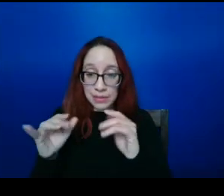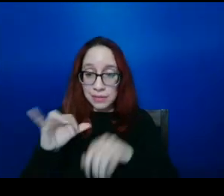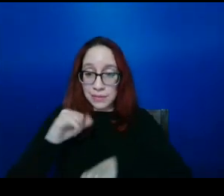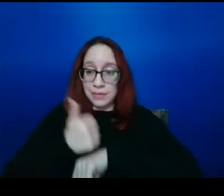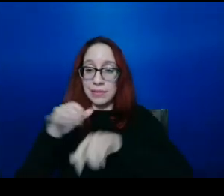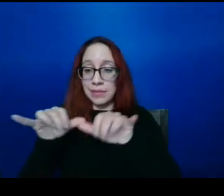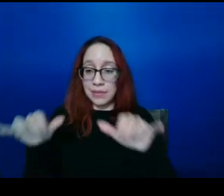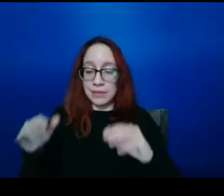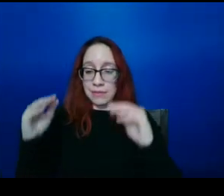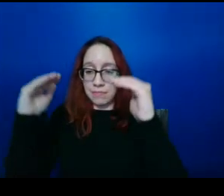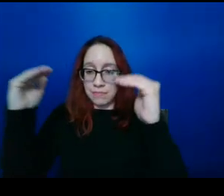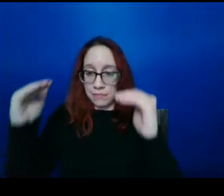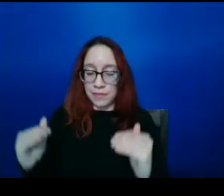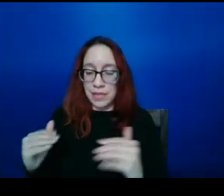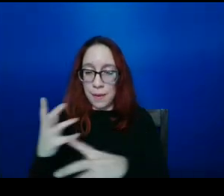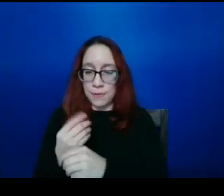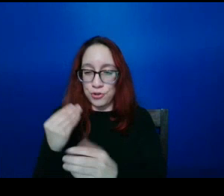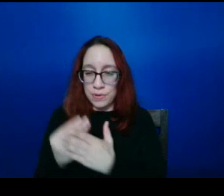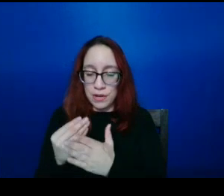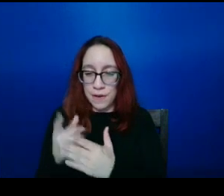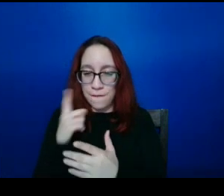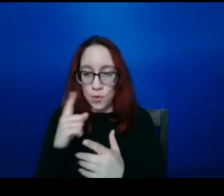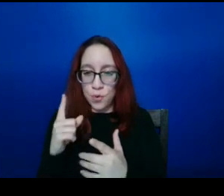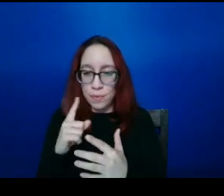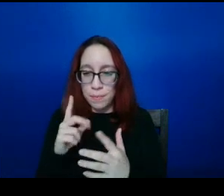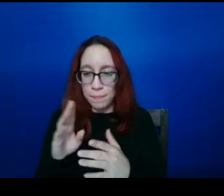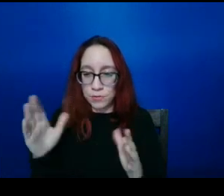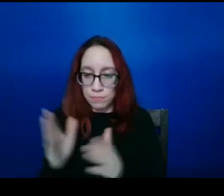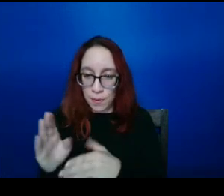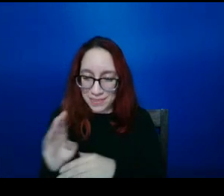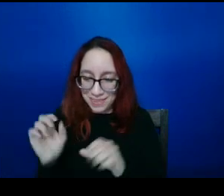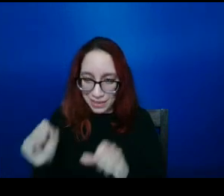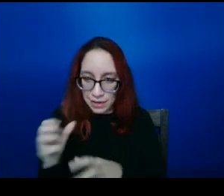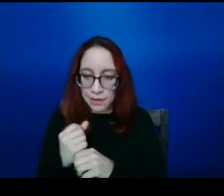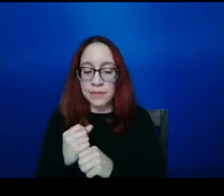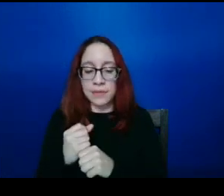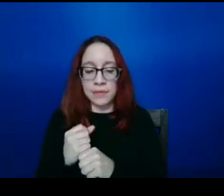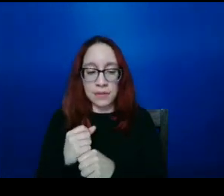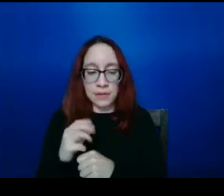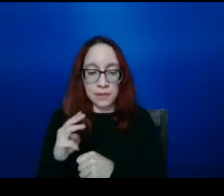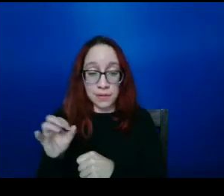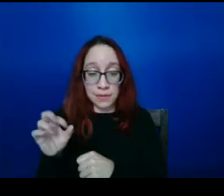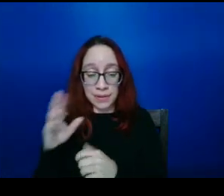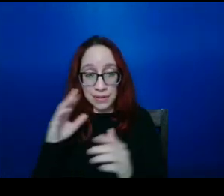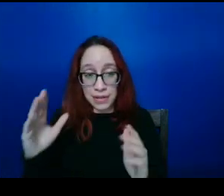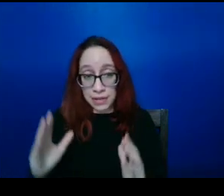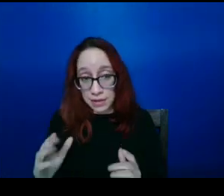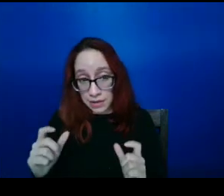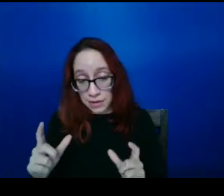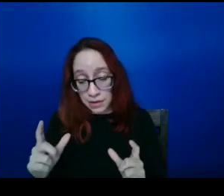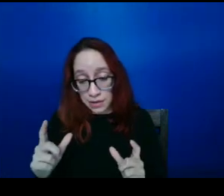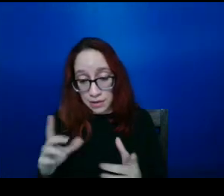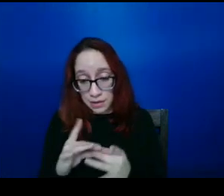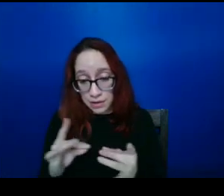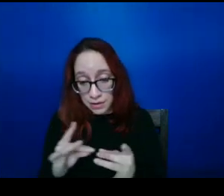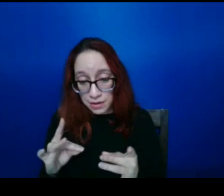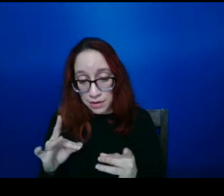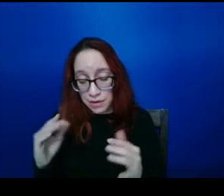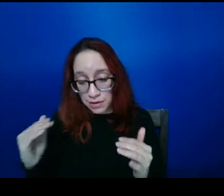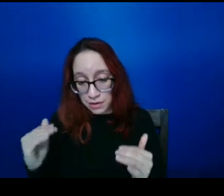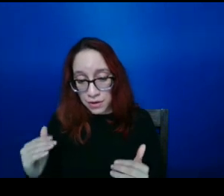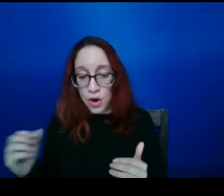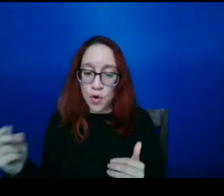determines the total amount of grant funding for eligible small businesses. Mayor, I can go to the next slide that talks about those tiered options, then